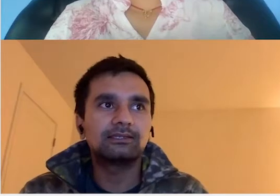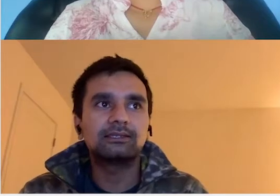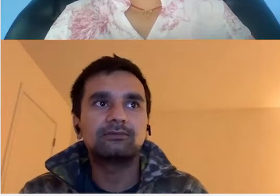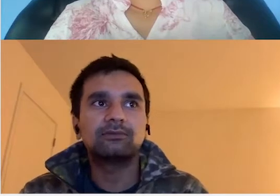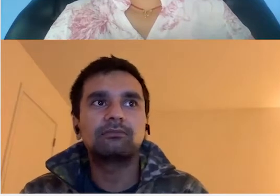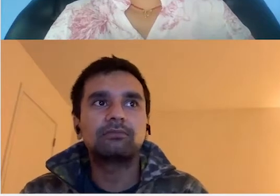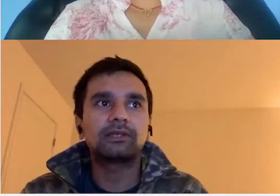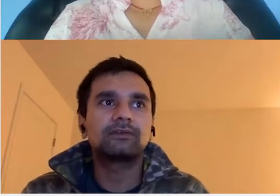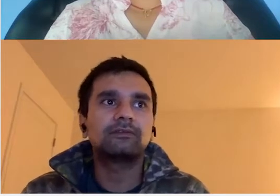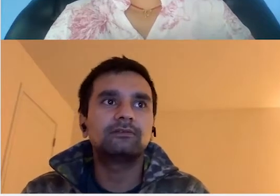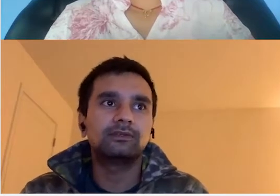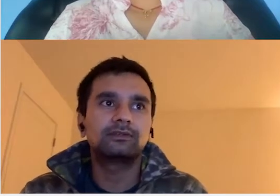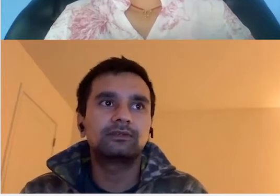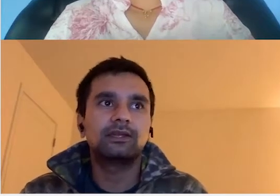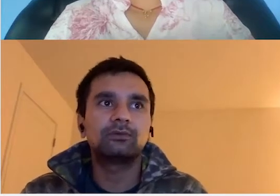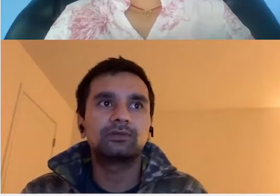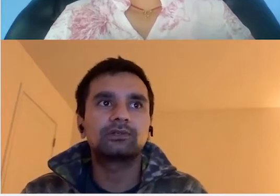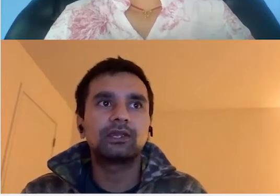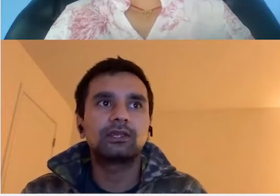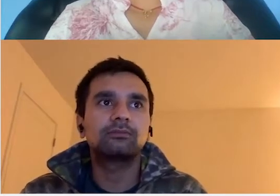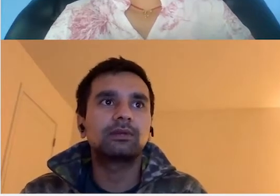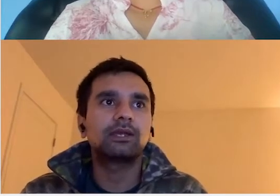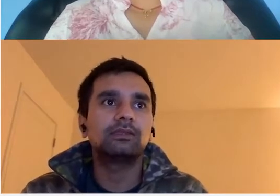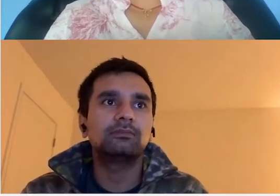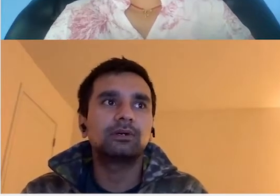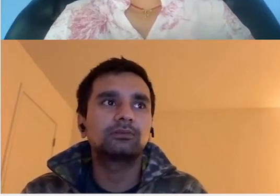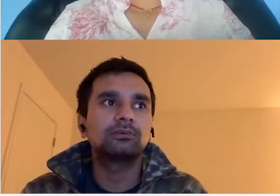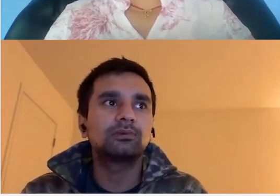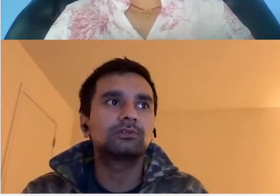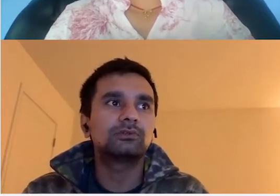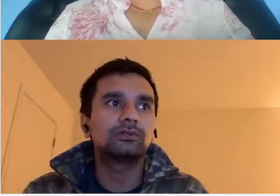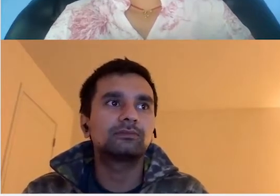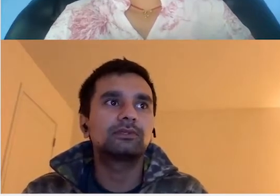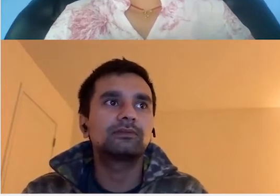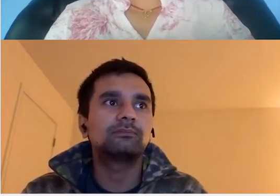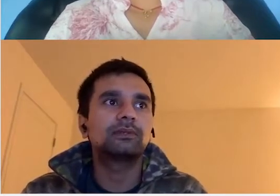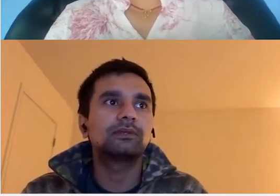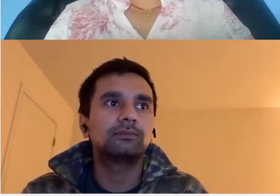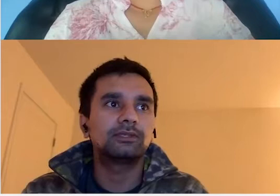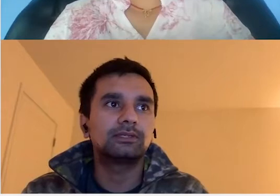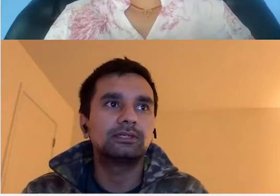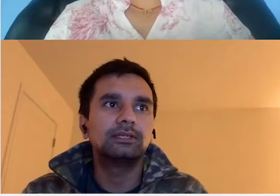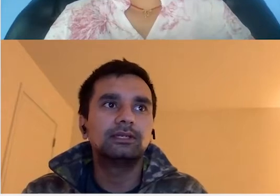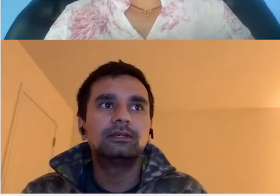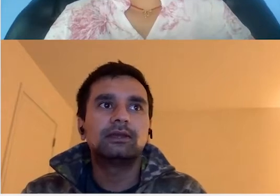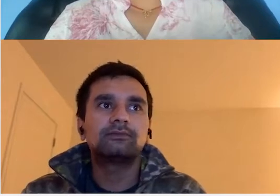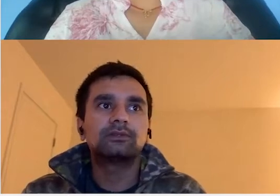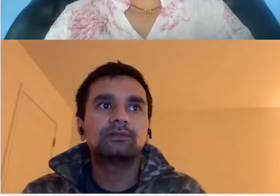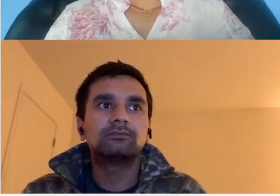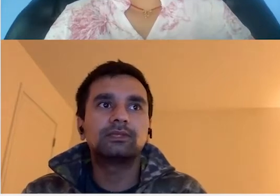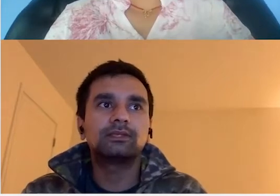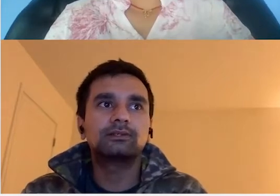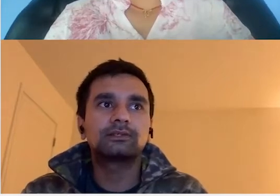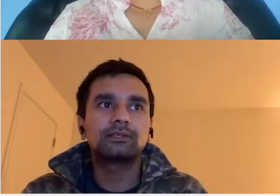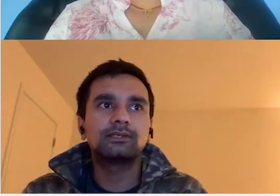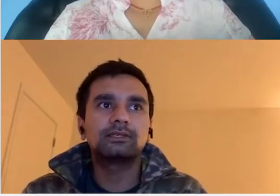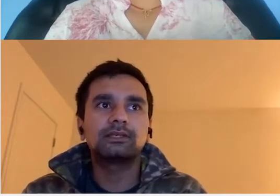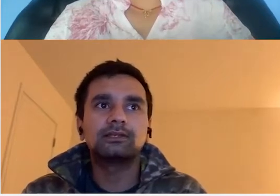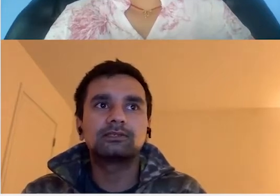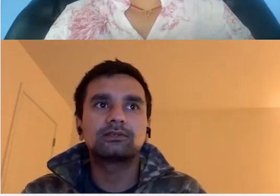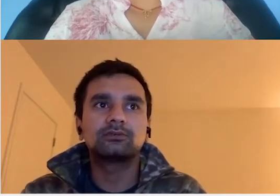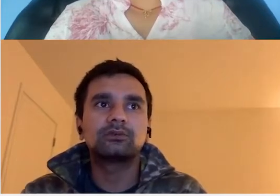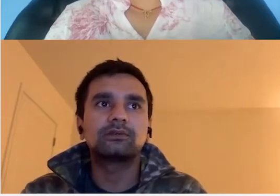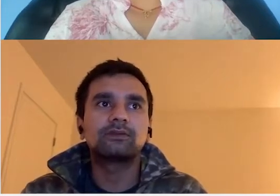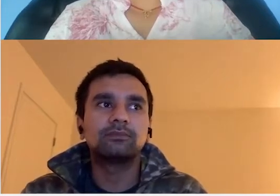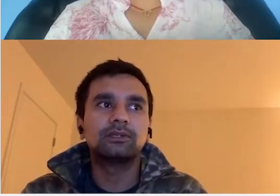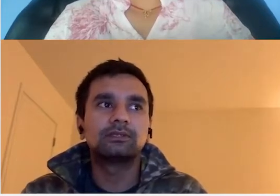guide in the city for the past 5 years and was trained by the Bhaktapur Tourism Development Committee. After completing her studies in